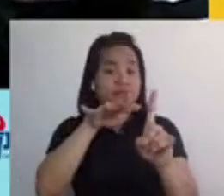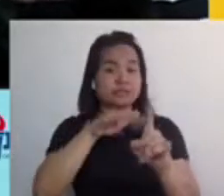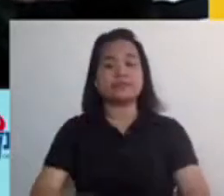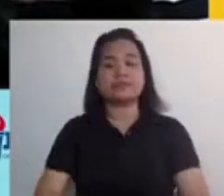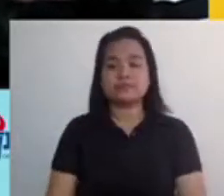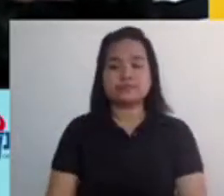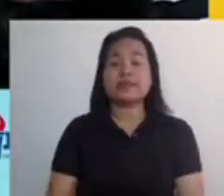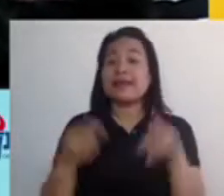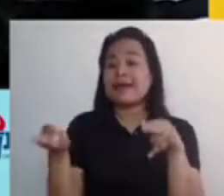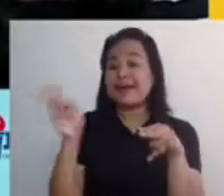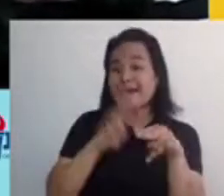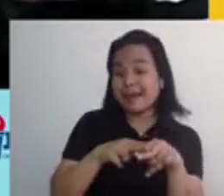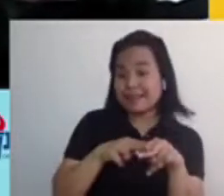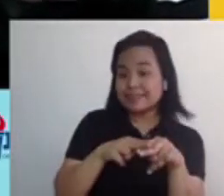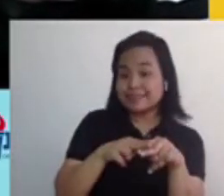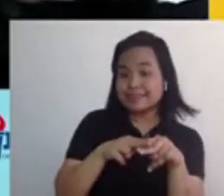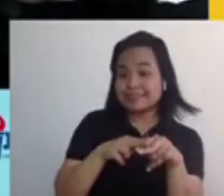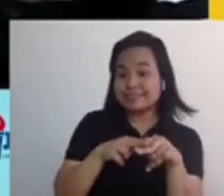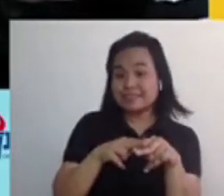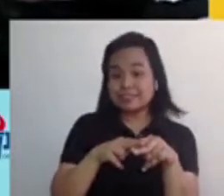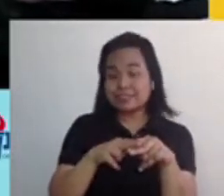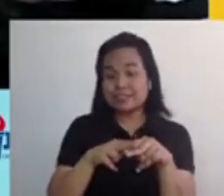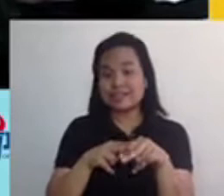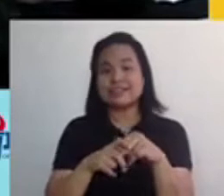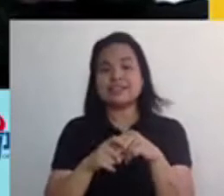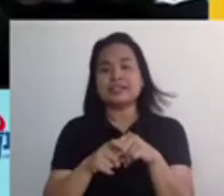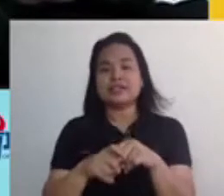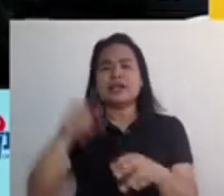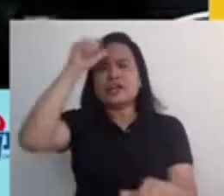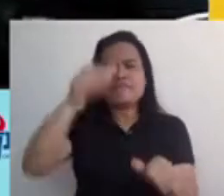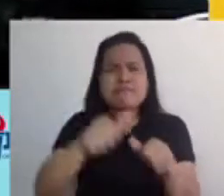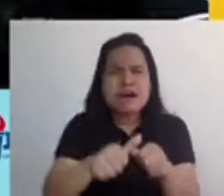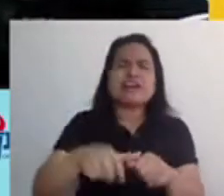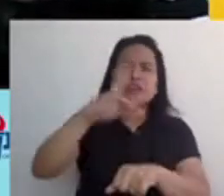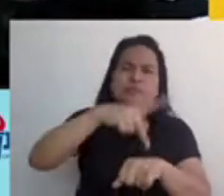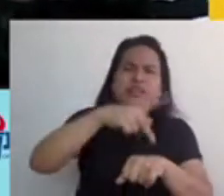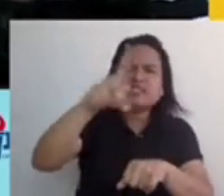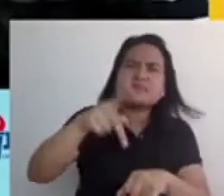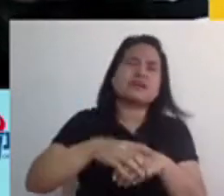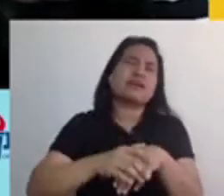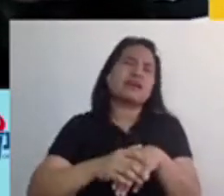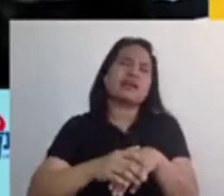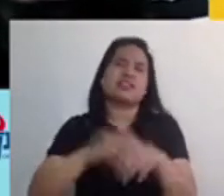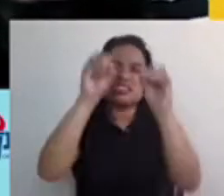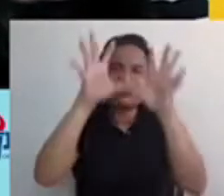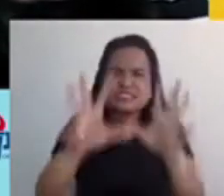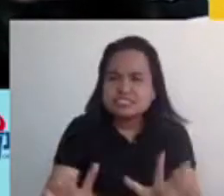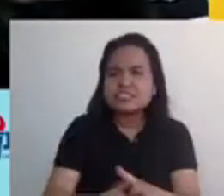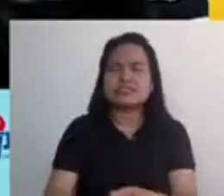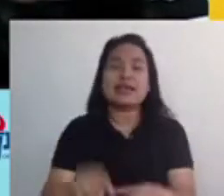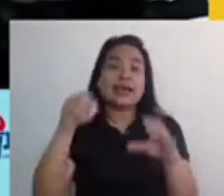like to remind our school heads, our teachers, our raters and ratees that in the selection of the